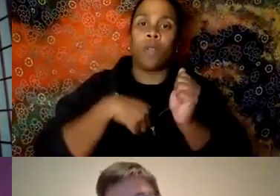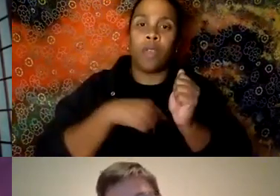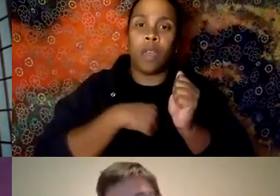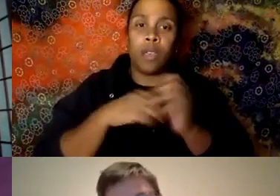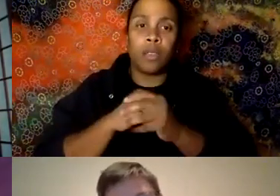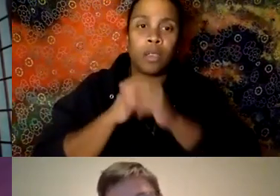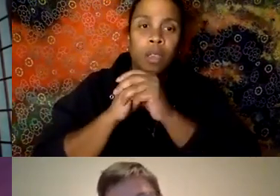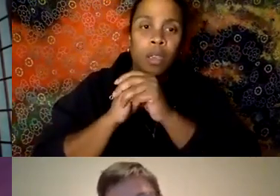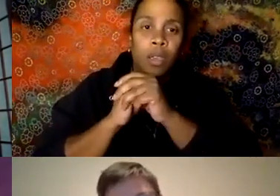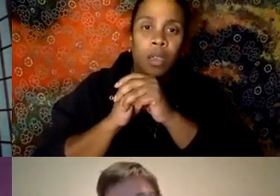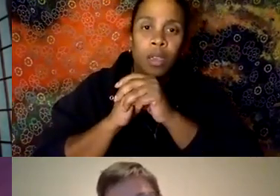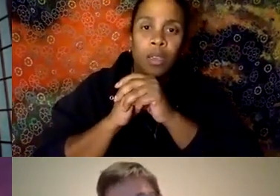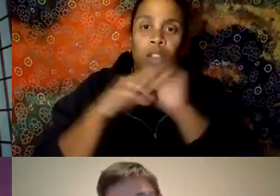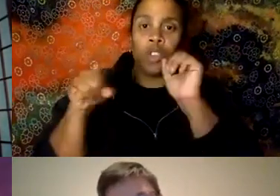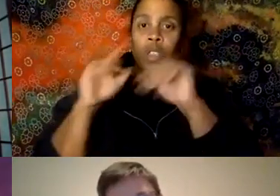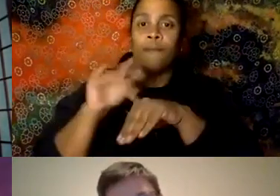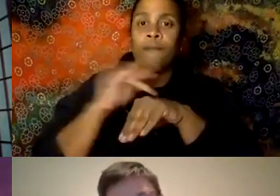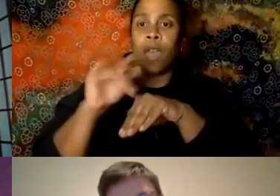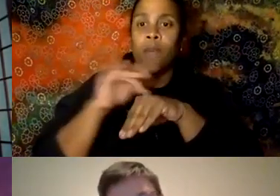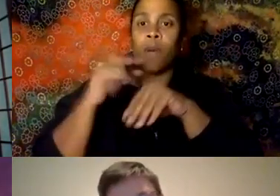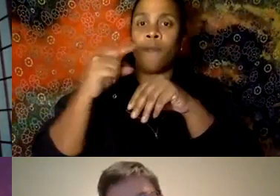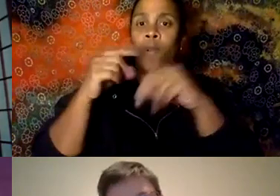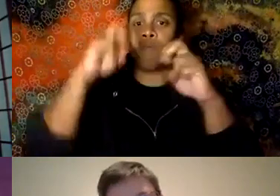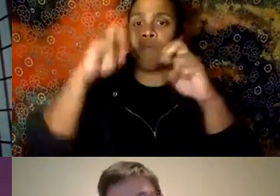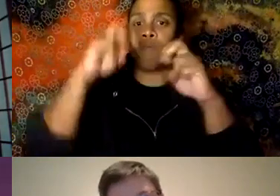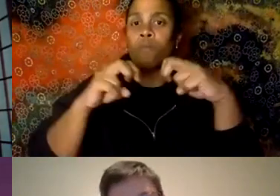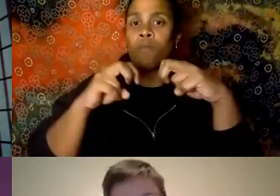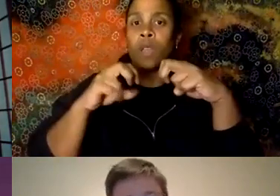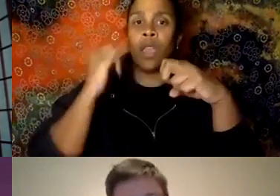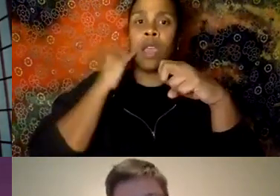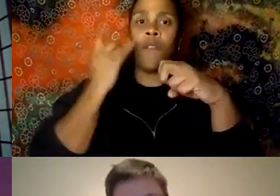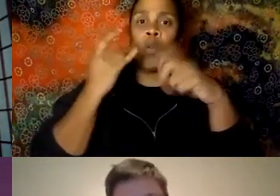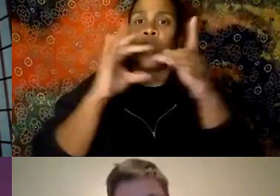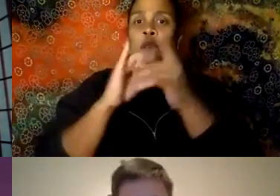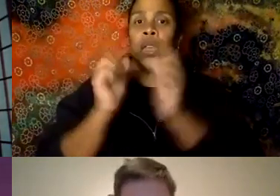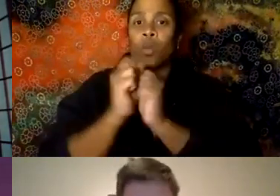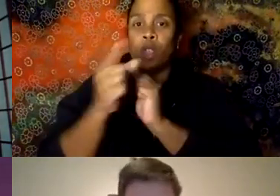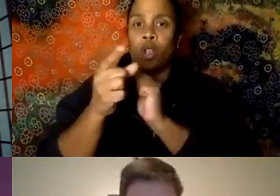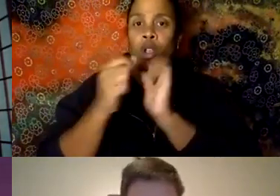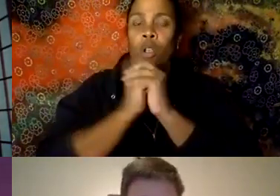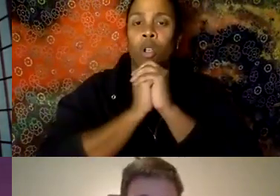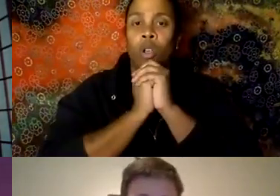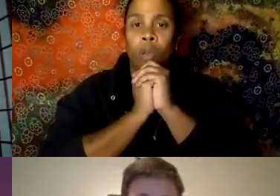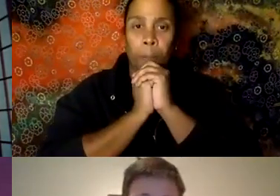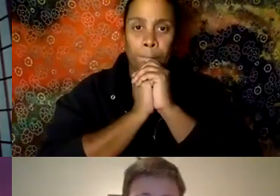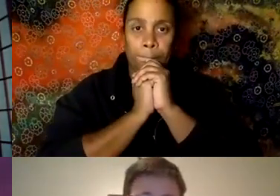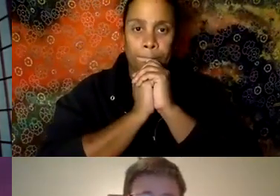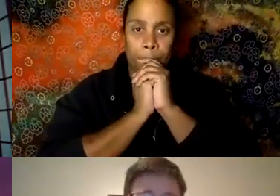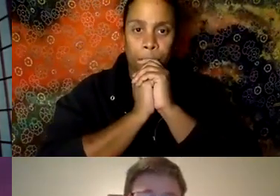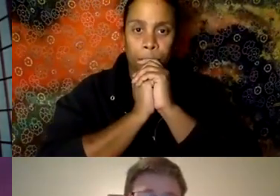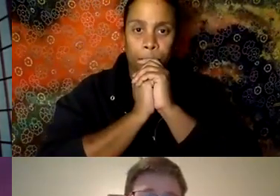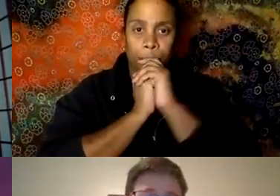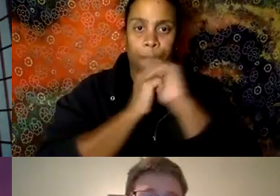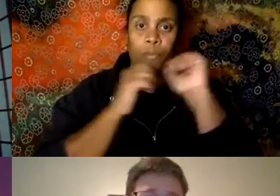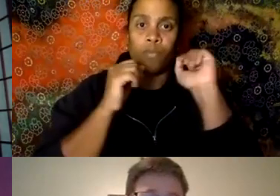So Satora is available to do sessions as well, if anyone else wants to connect with her. Satora, feel free if you want to jump online and